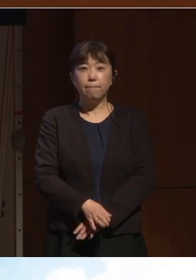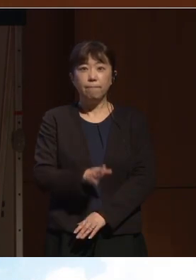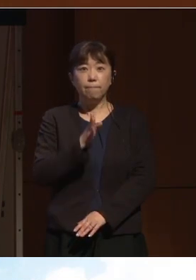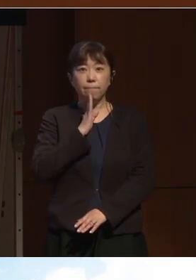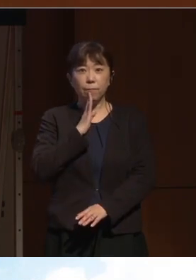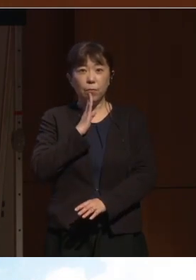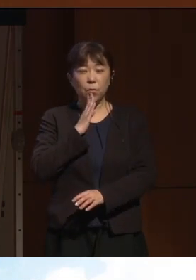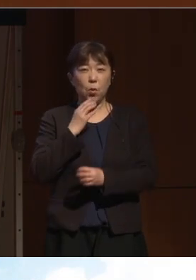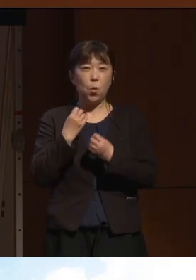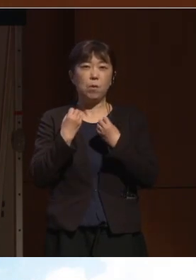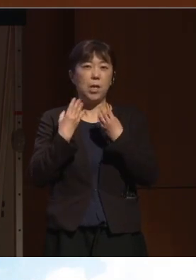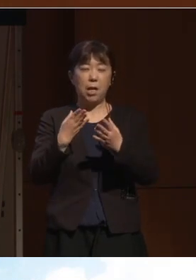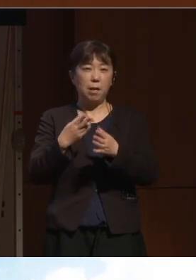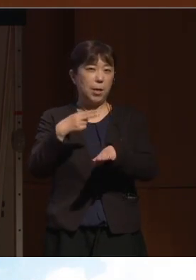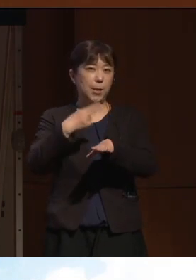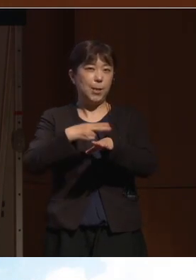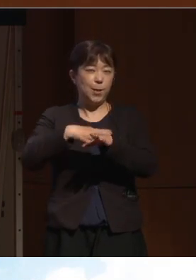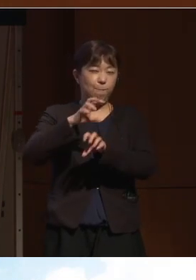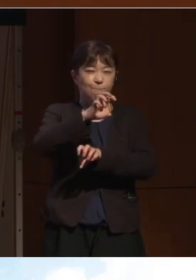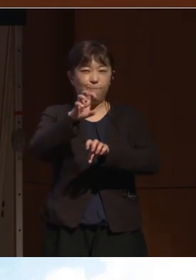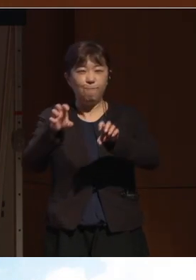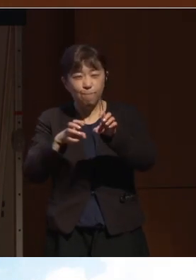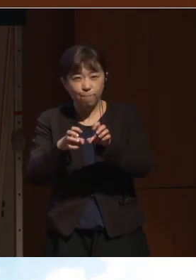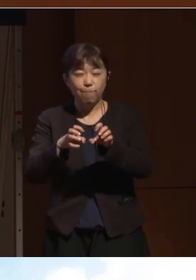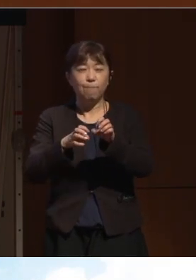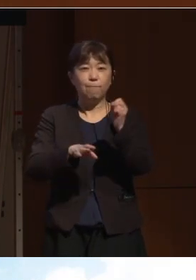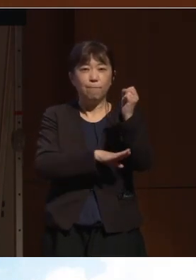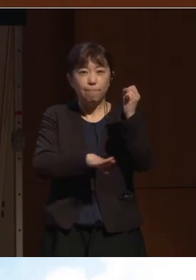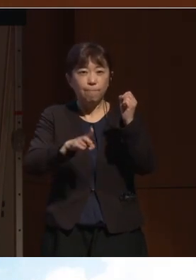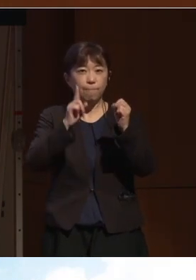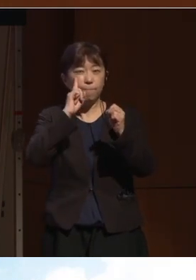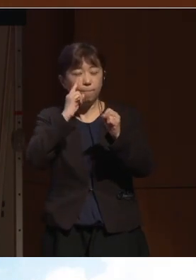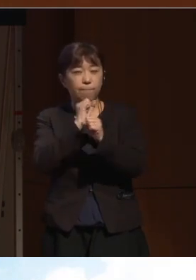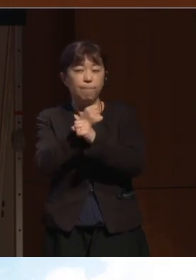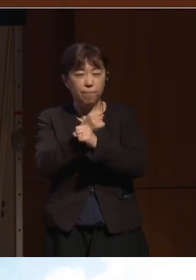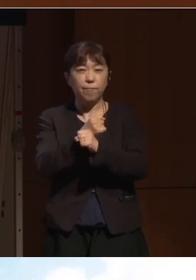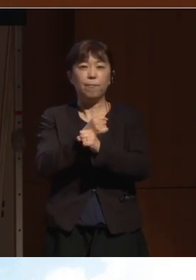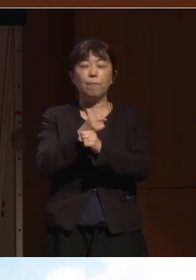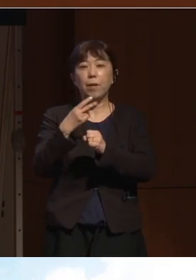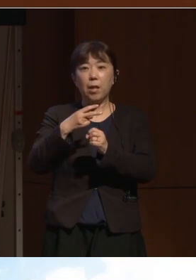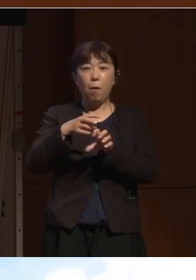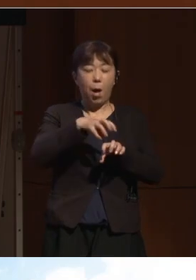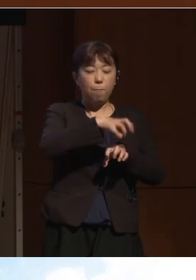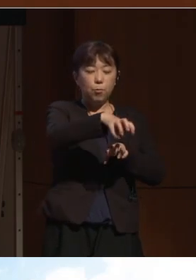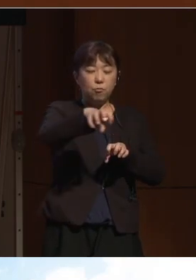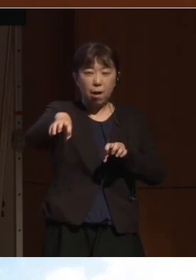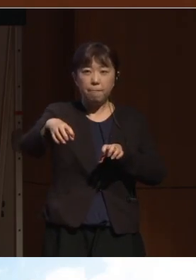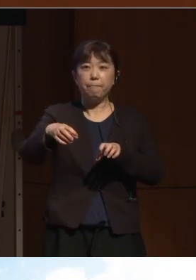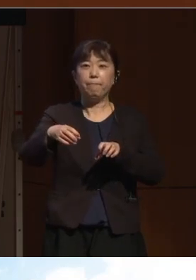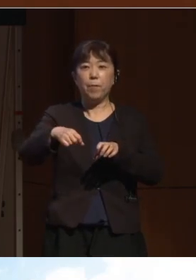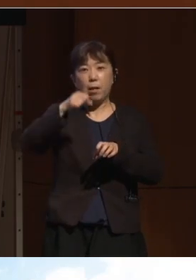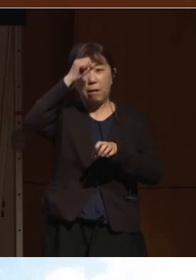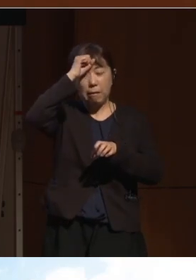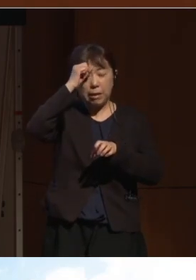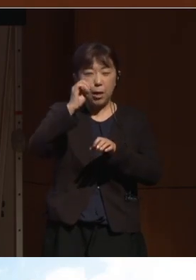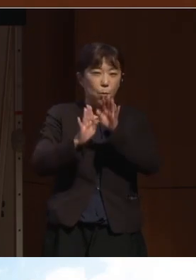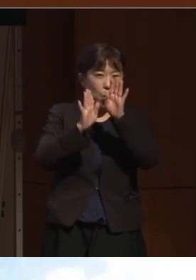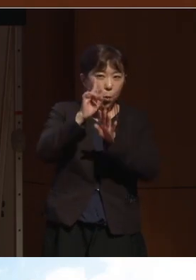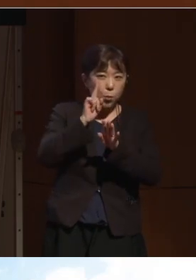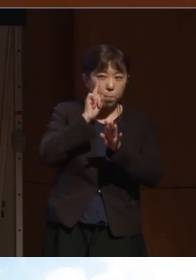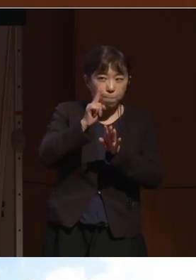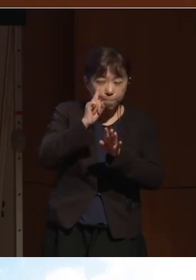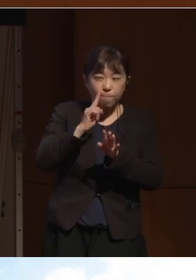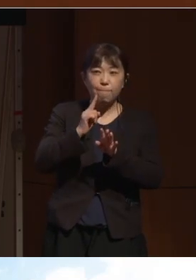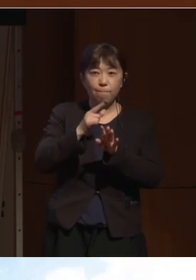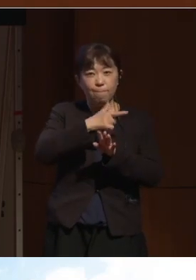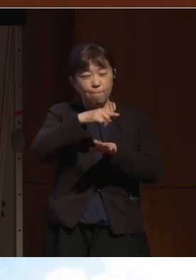this slide. Decentralized trial, but also things like remote patient monitoring, which stay with us to this day. Now, I think we all know that